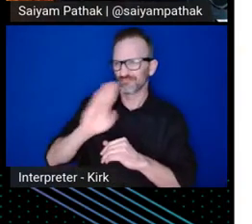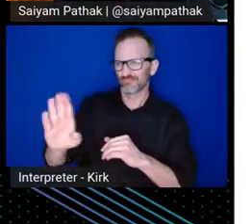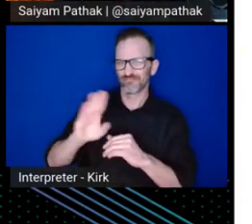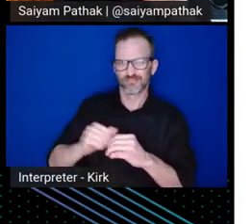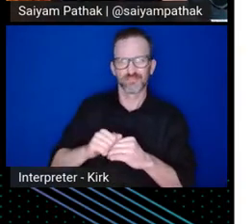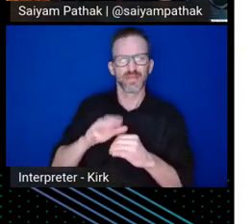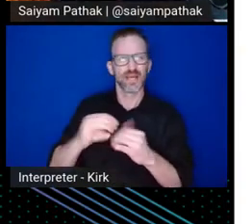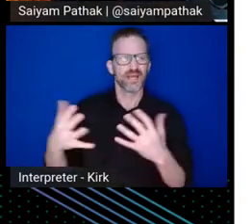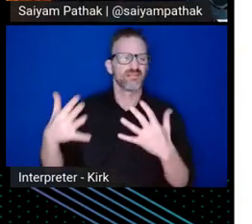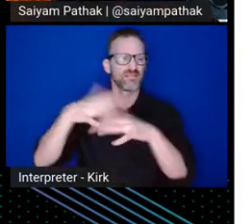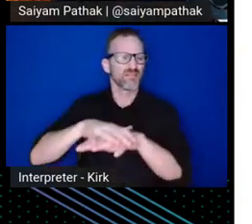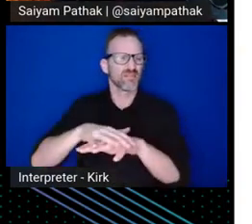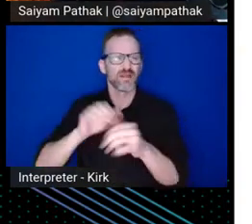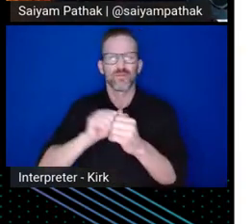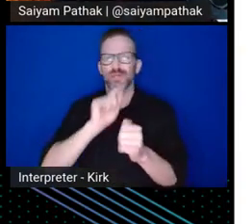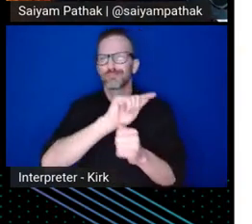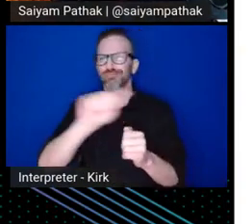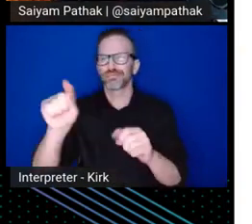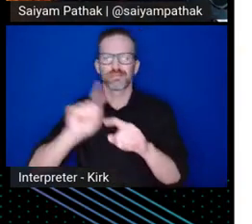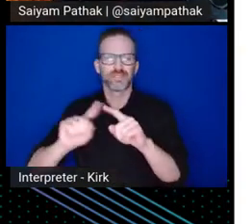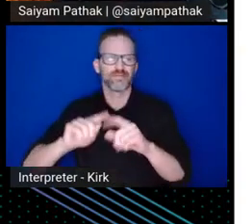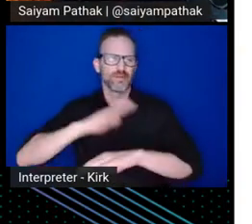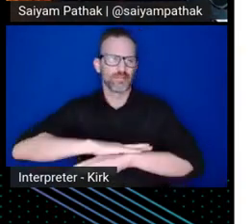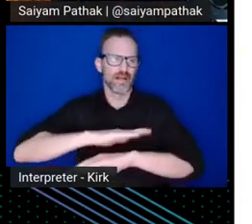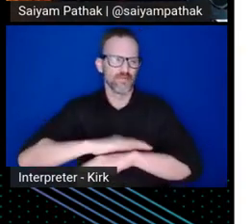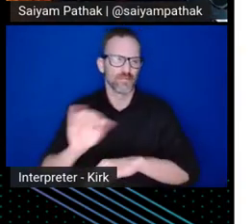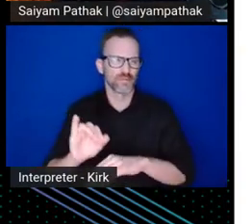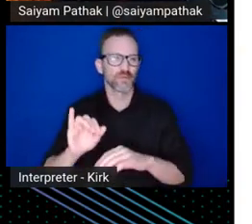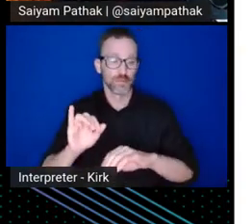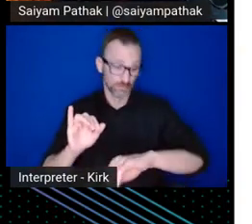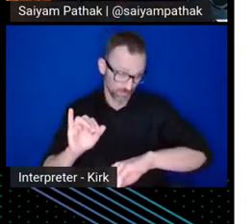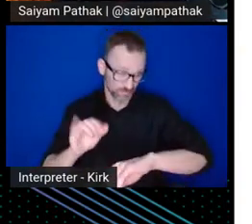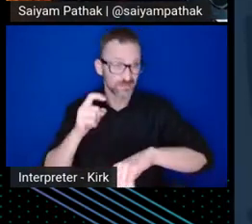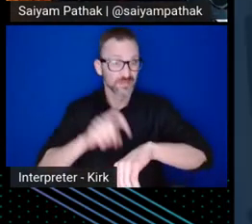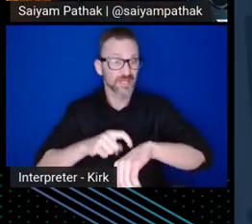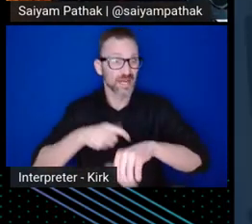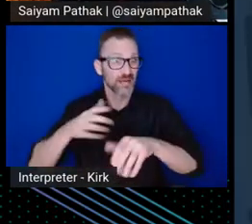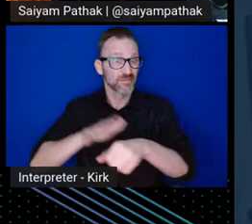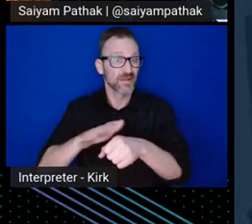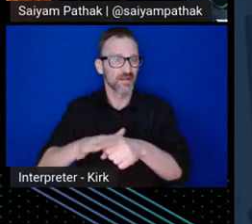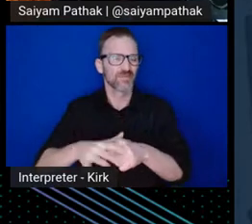So we'll go through it. We'll see how much time we have.